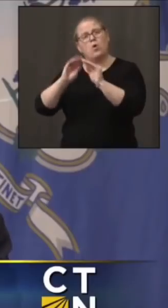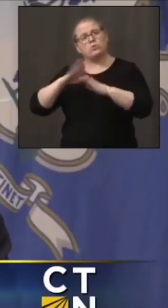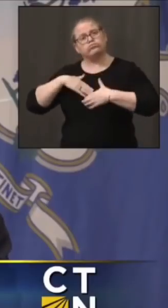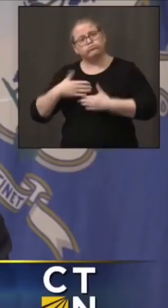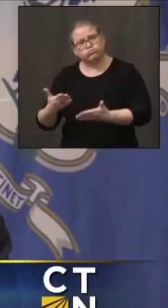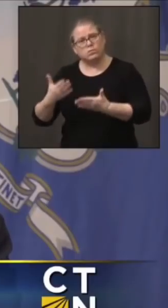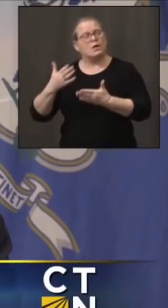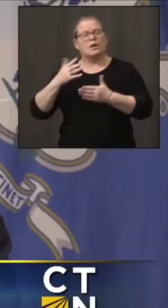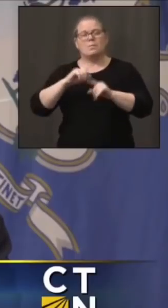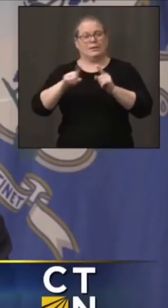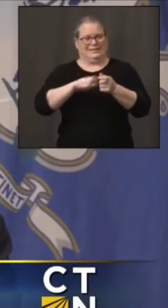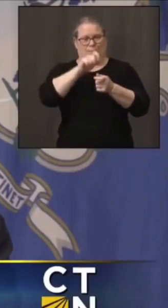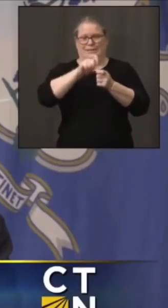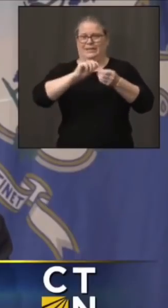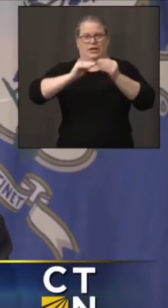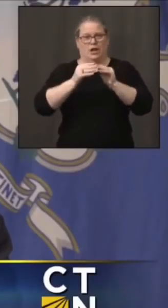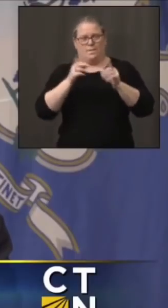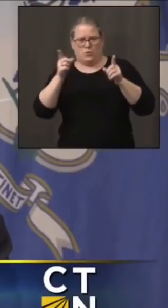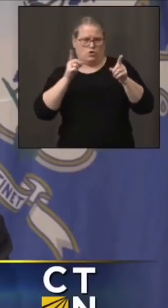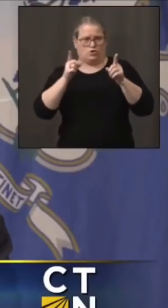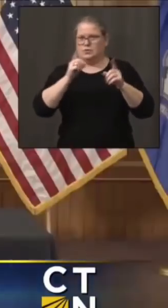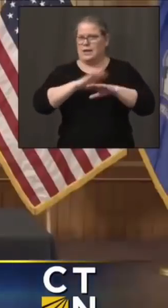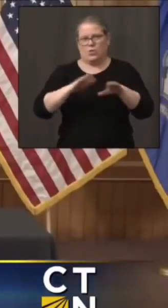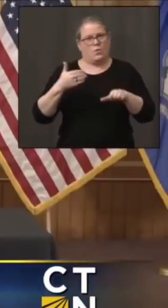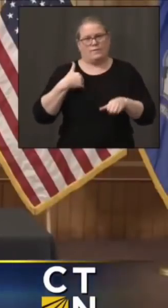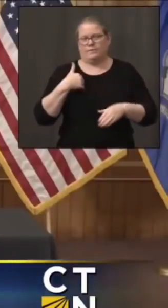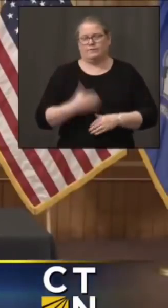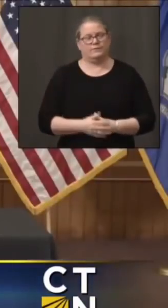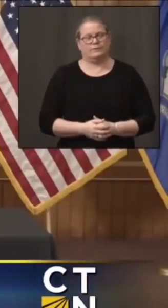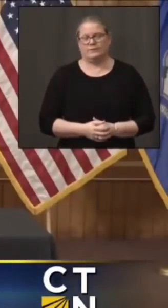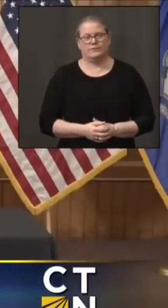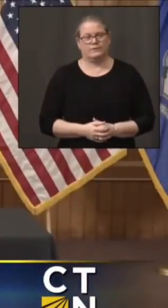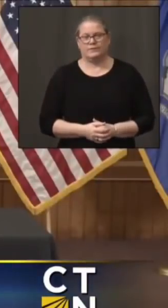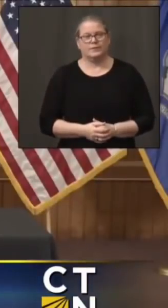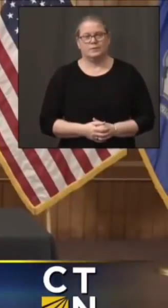specific numbers as regards to the nurses there.